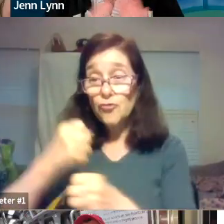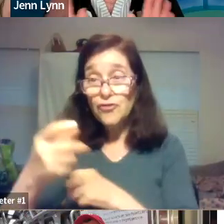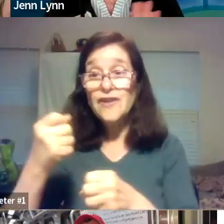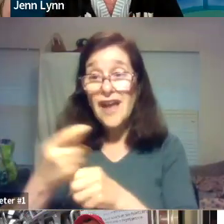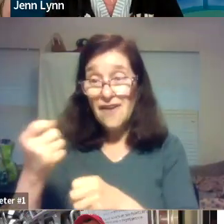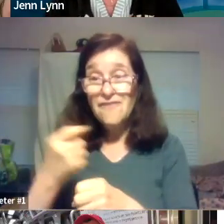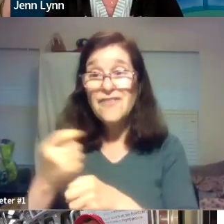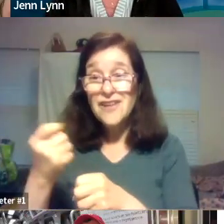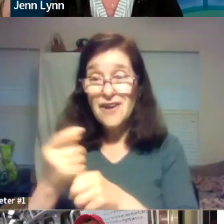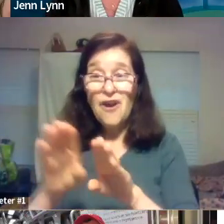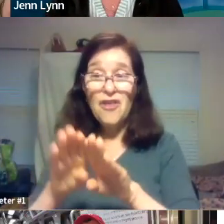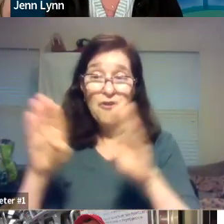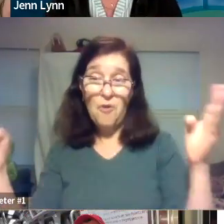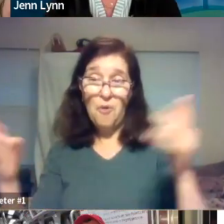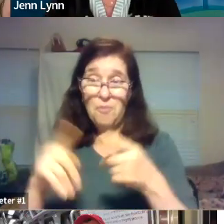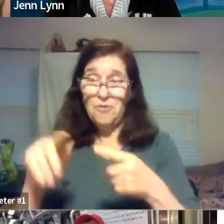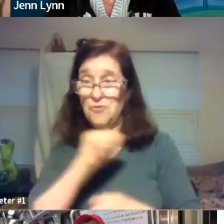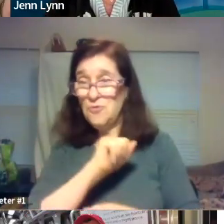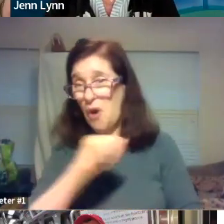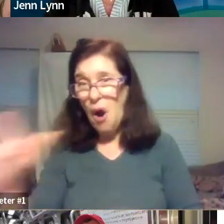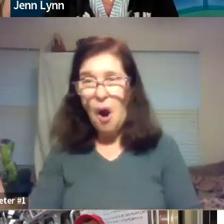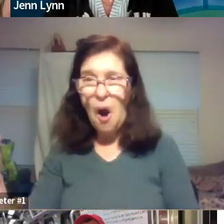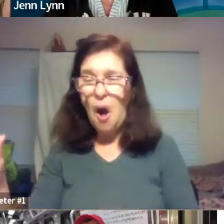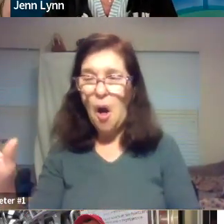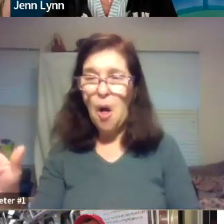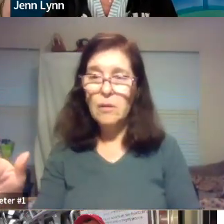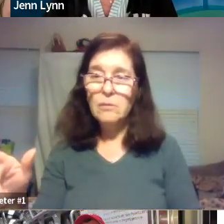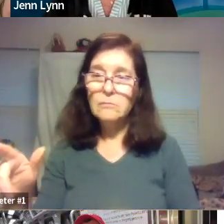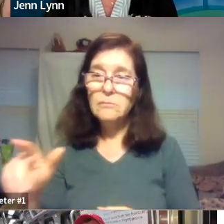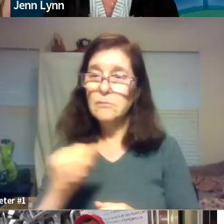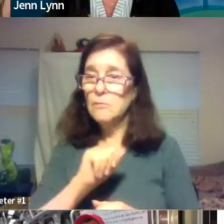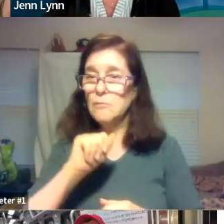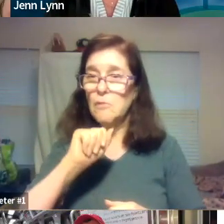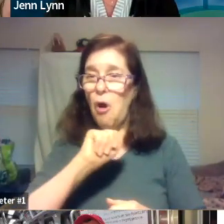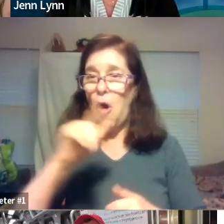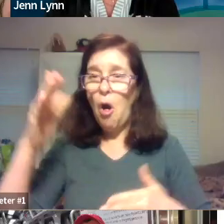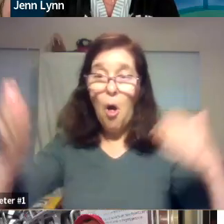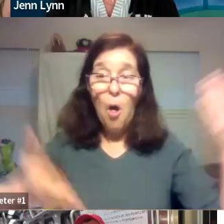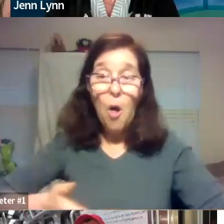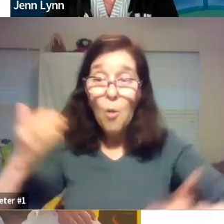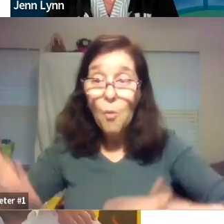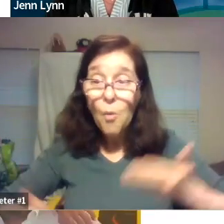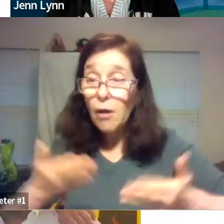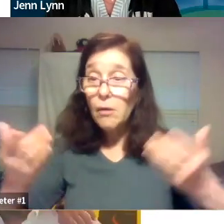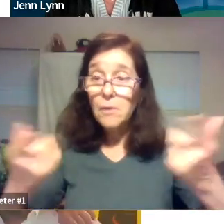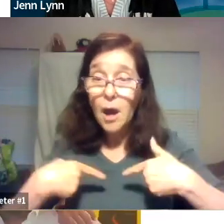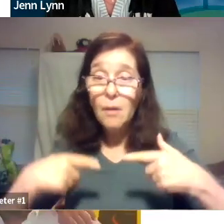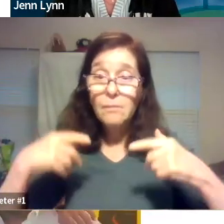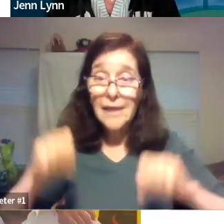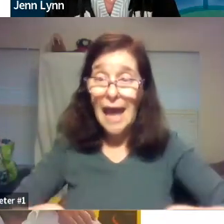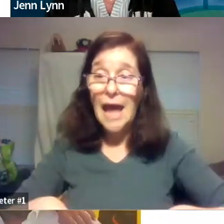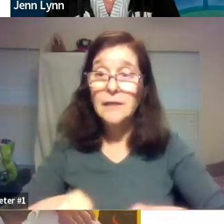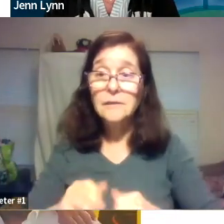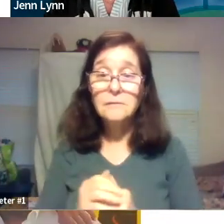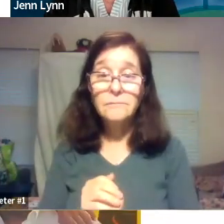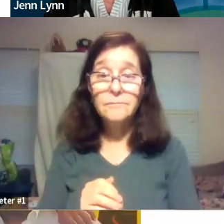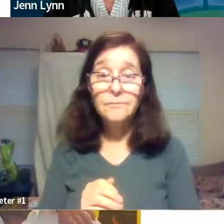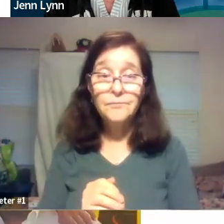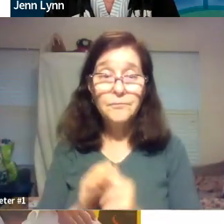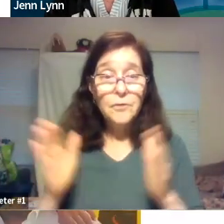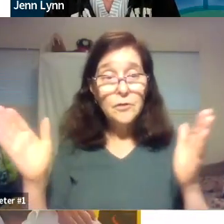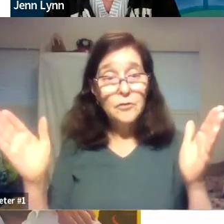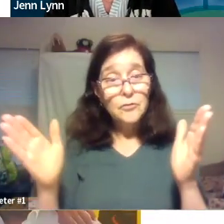So, and those are open to everybody. So, you all are welcome. You can go ahead to the next page. Our